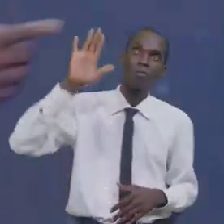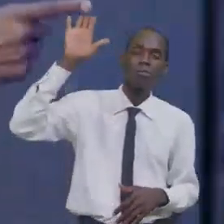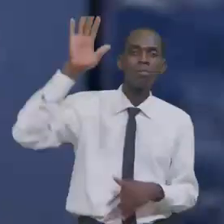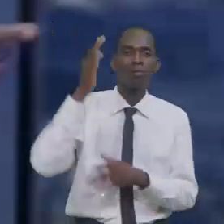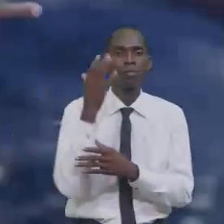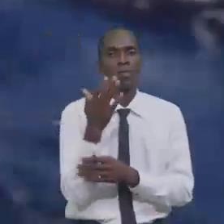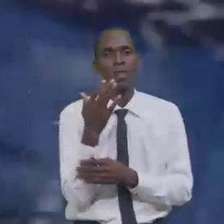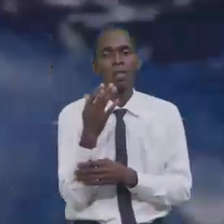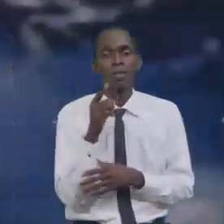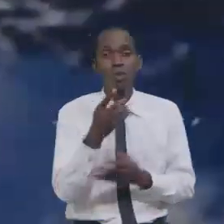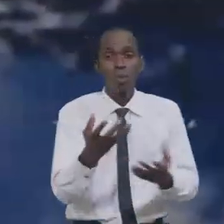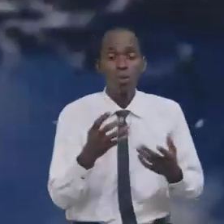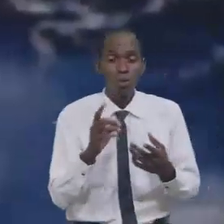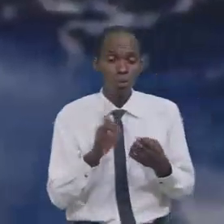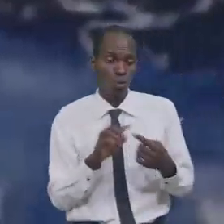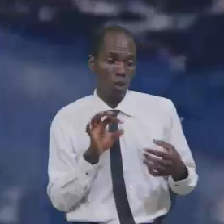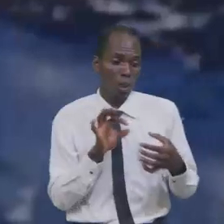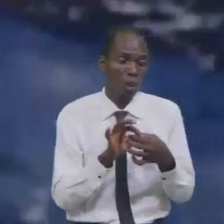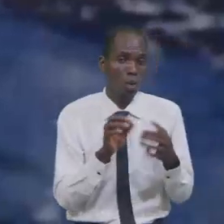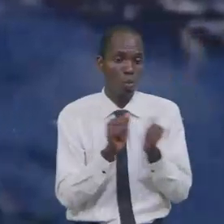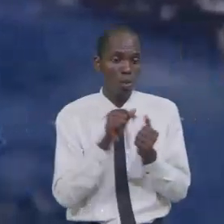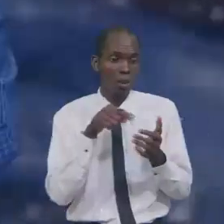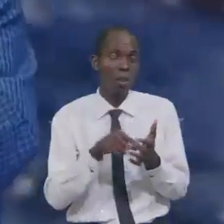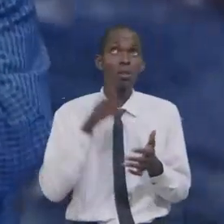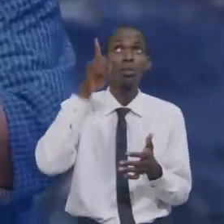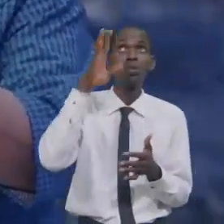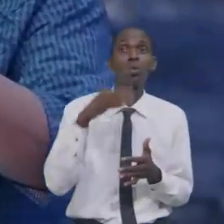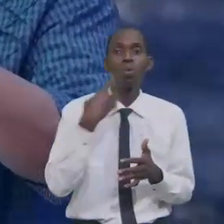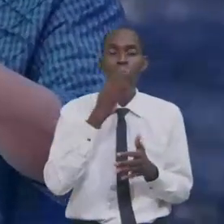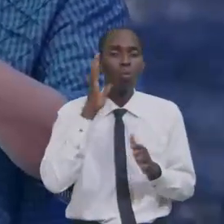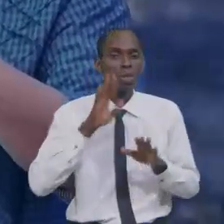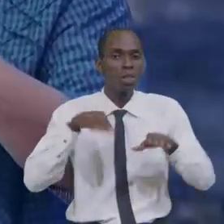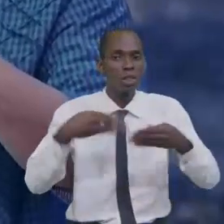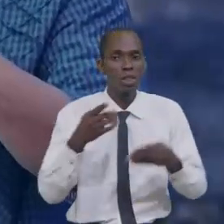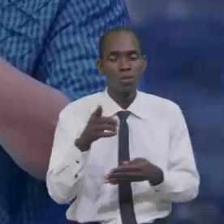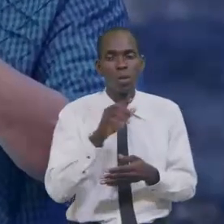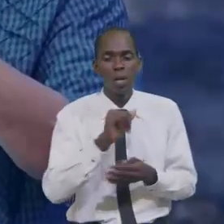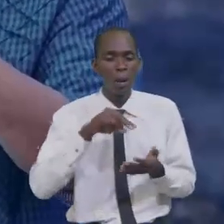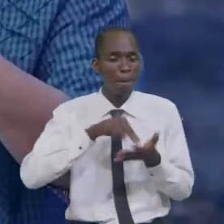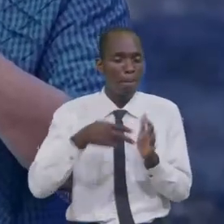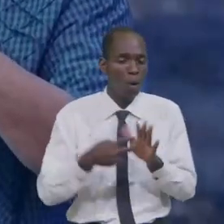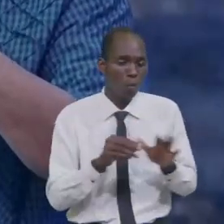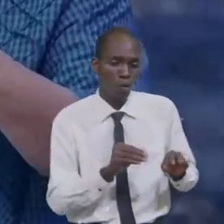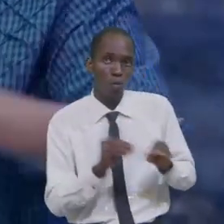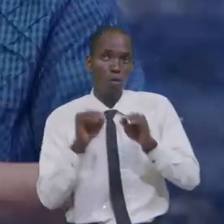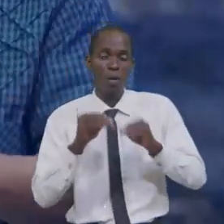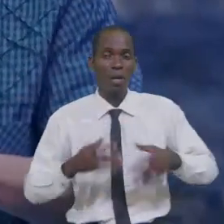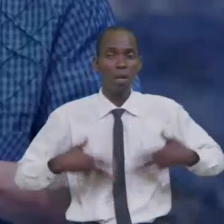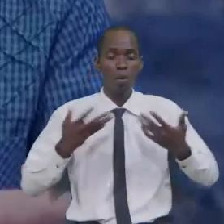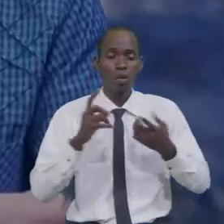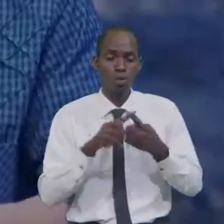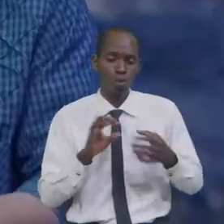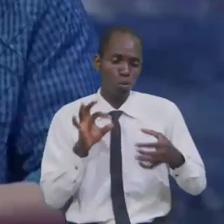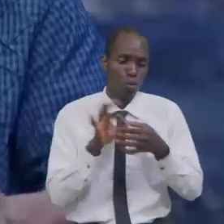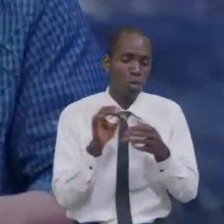Raise up your hand. You want to connect with this God who will give you a purpose-driven life. You want to connect with this God who